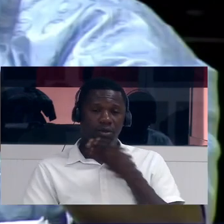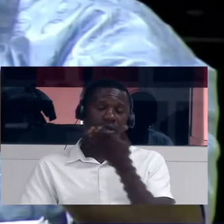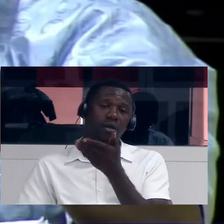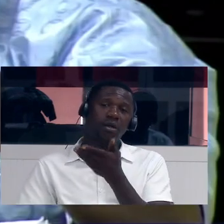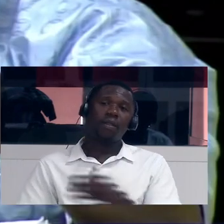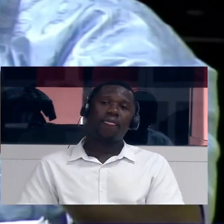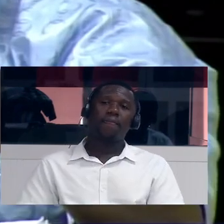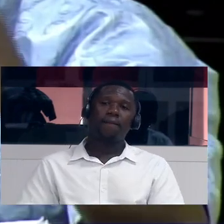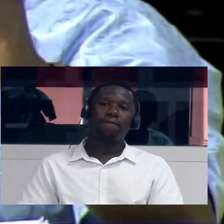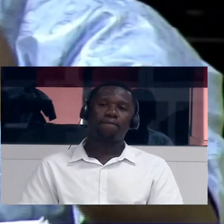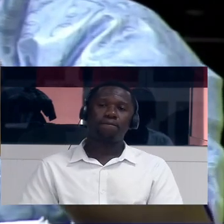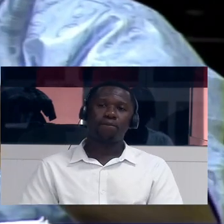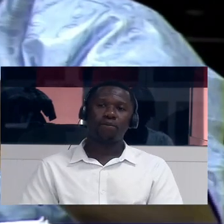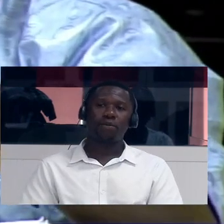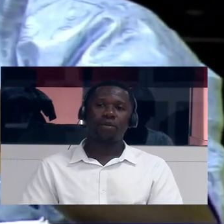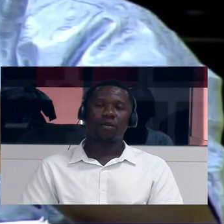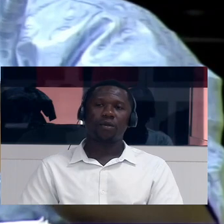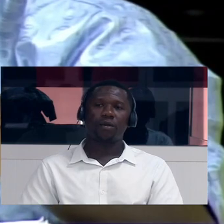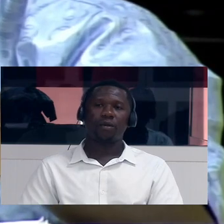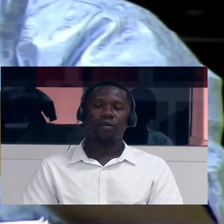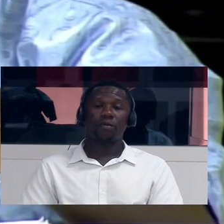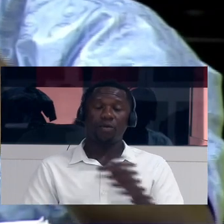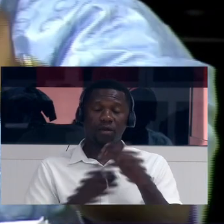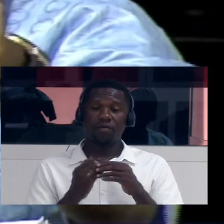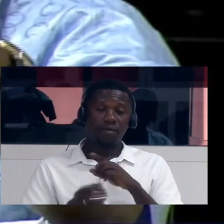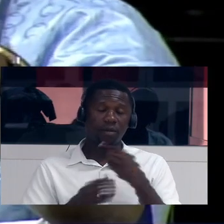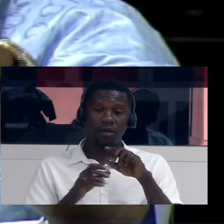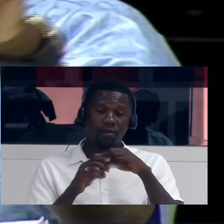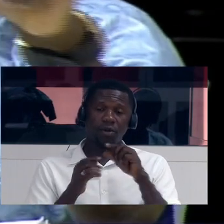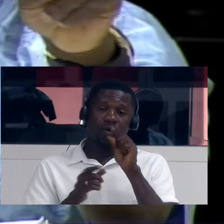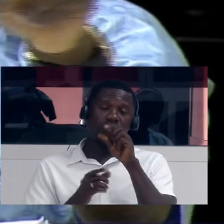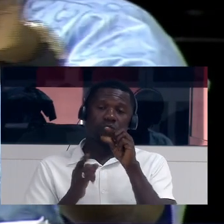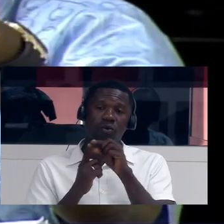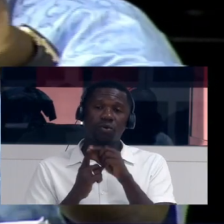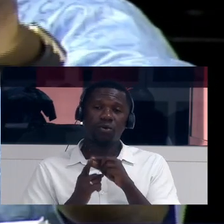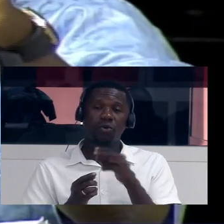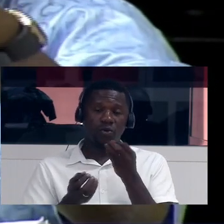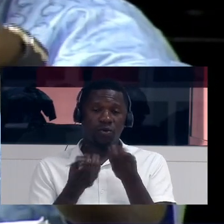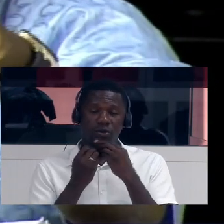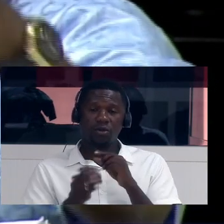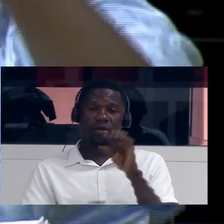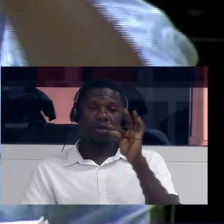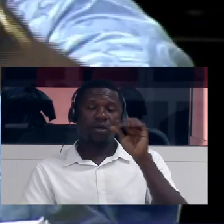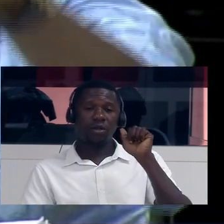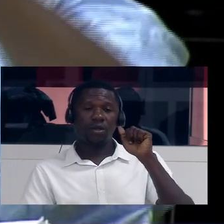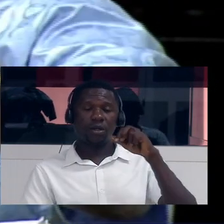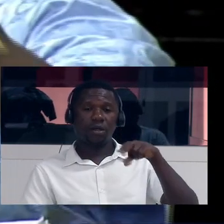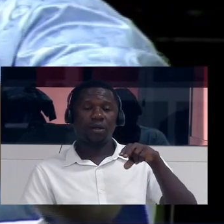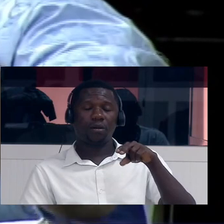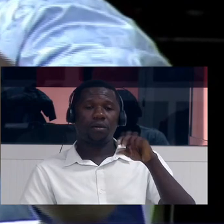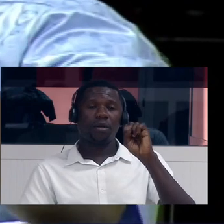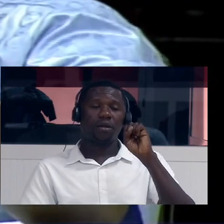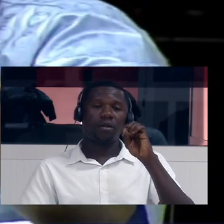Just hold a second. You would gradually... I would never misrepresent your words. You told us Tamsir came and told you they